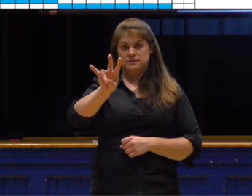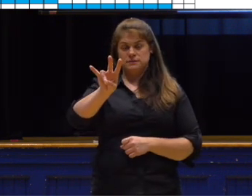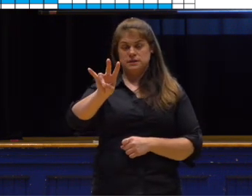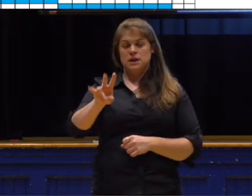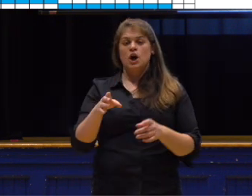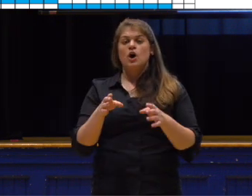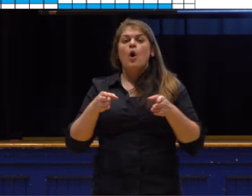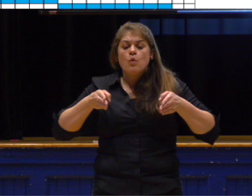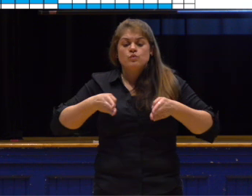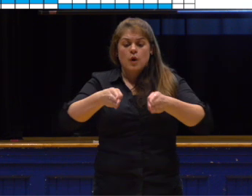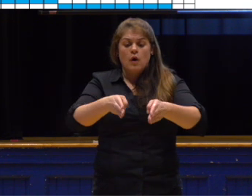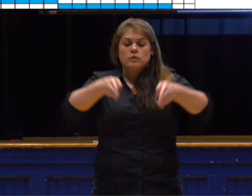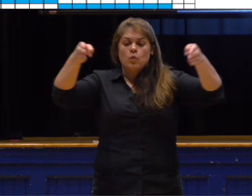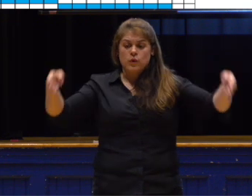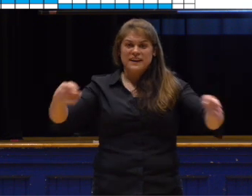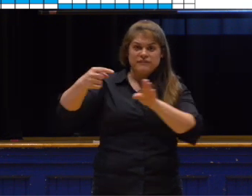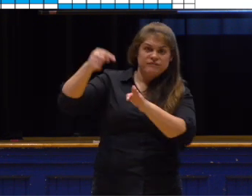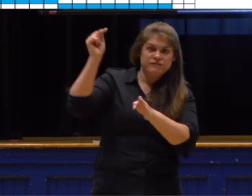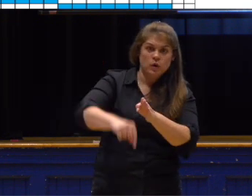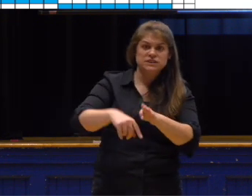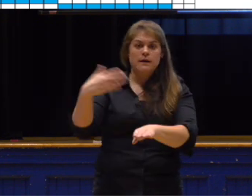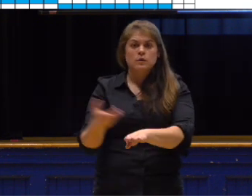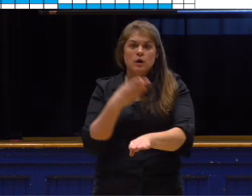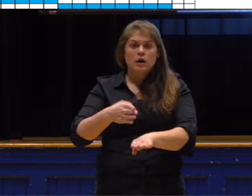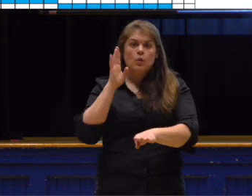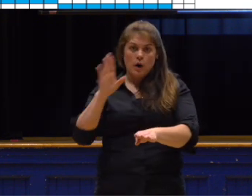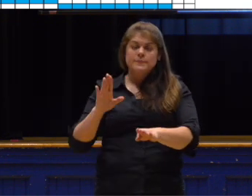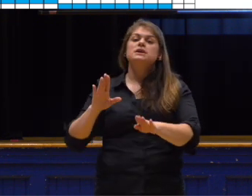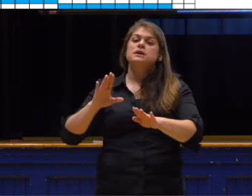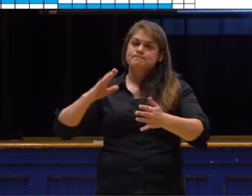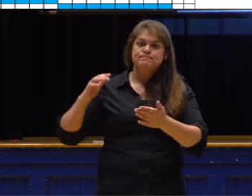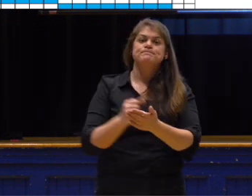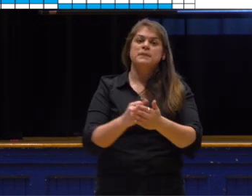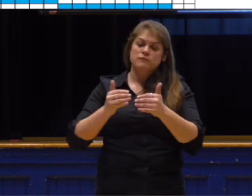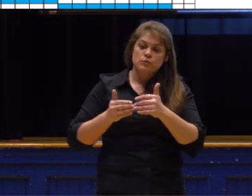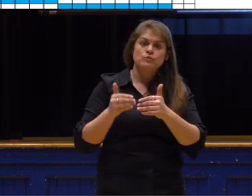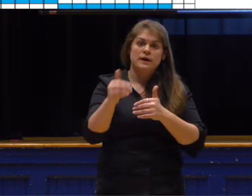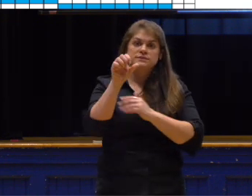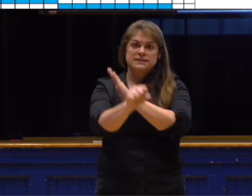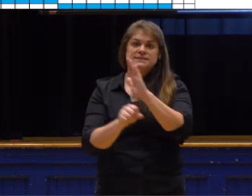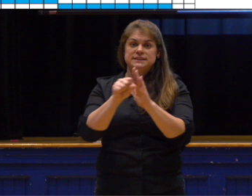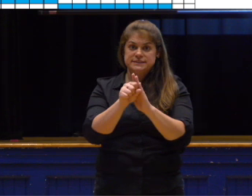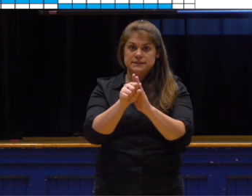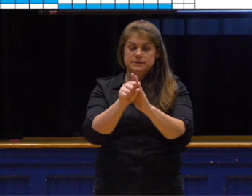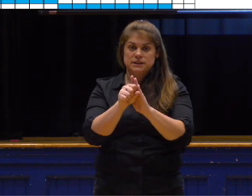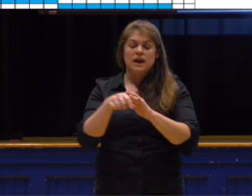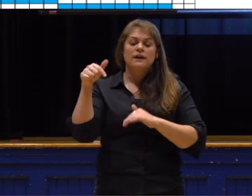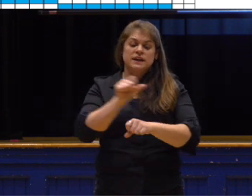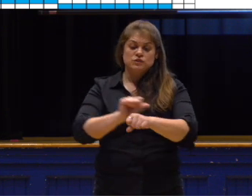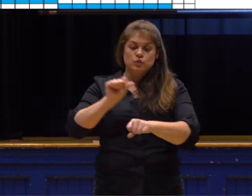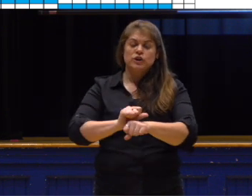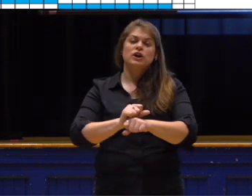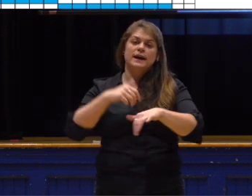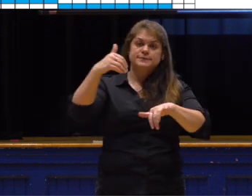road widenings and full depth reconstruction will be performed throughout the project during the entire season. This work consists of excavation